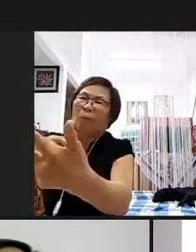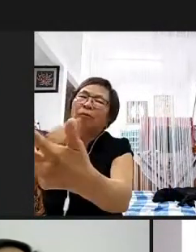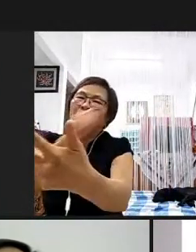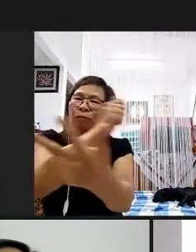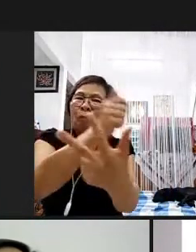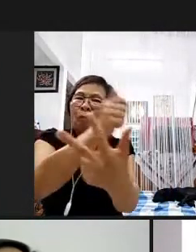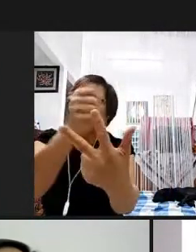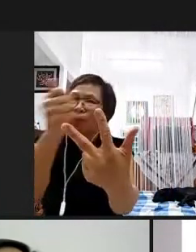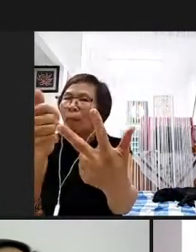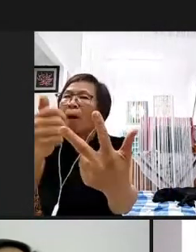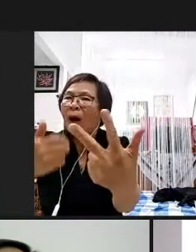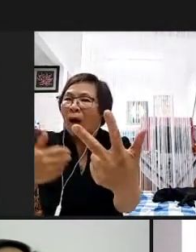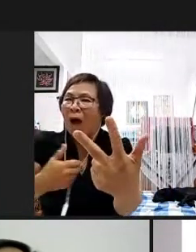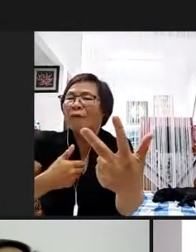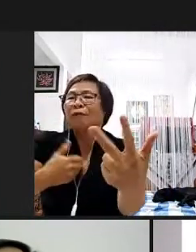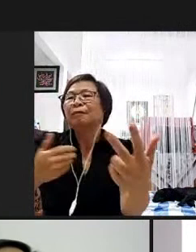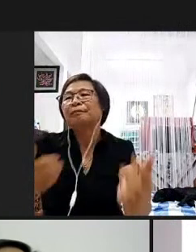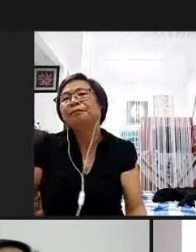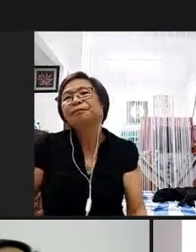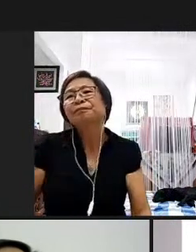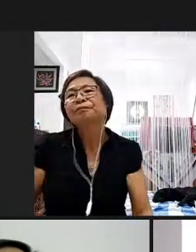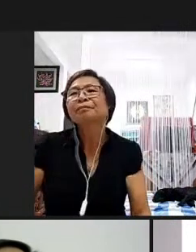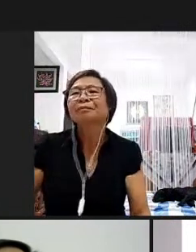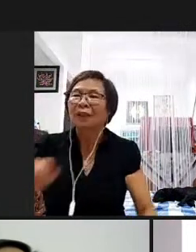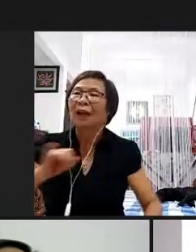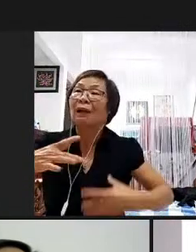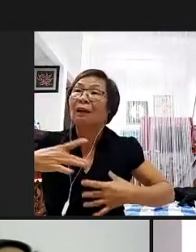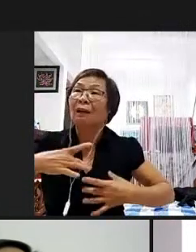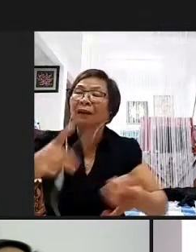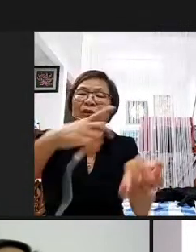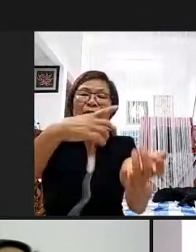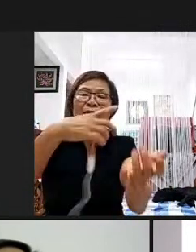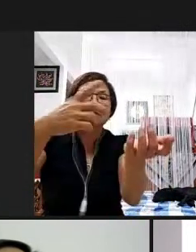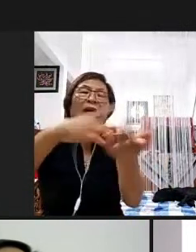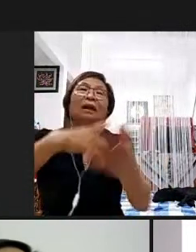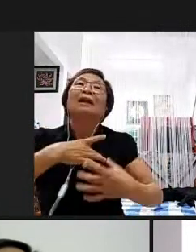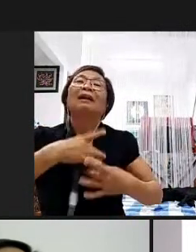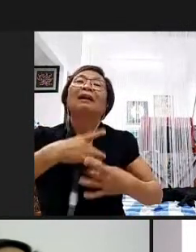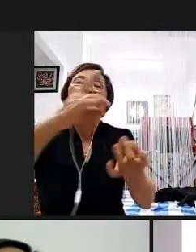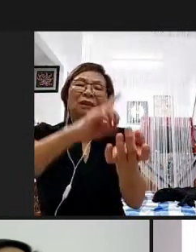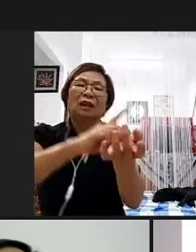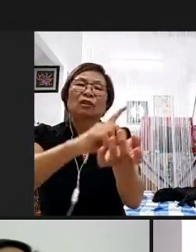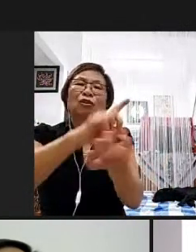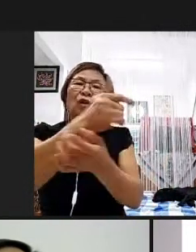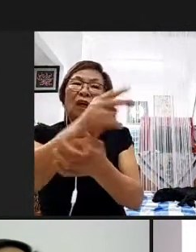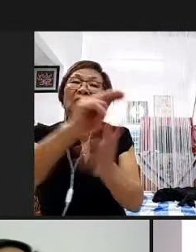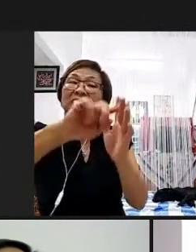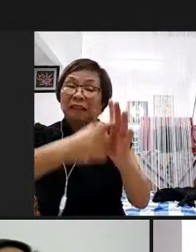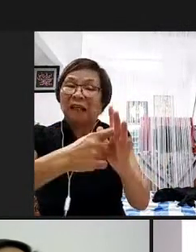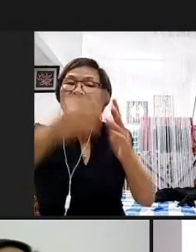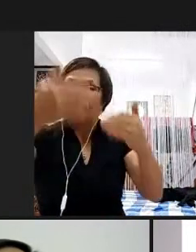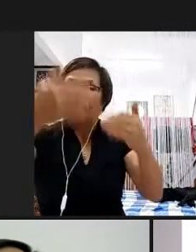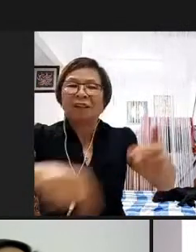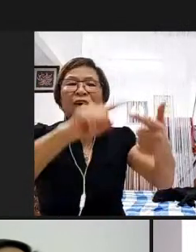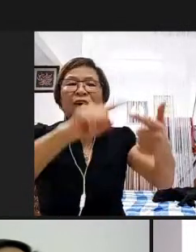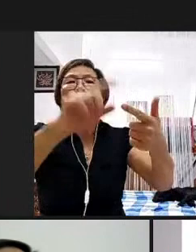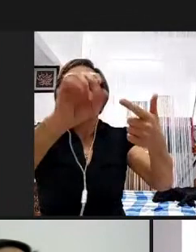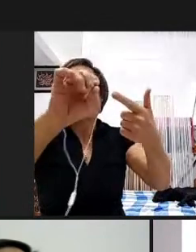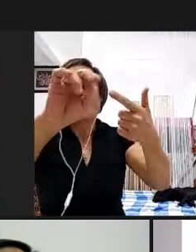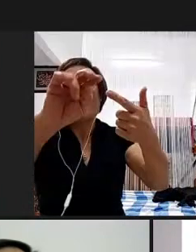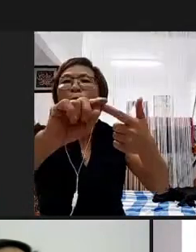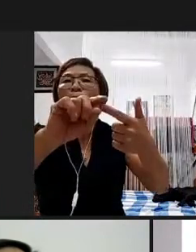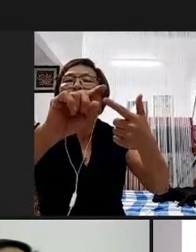So we will actually like Dr. Gan to start off, and then followed by Dr. Ong, and then Dr. Pang.